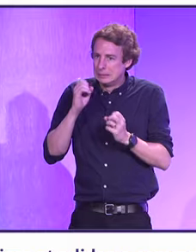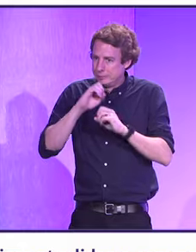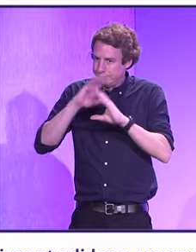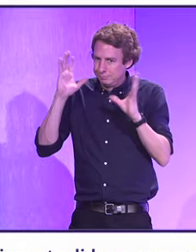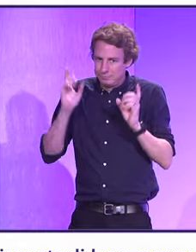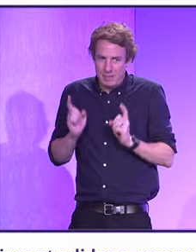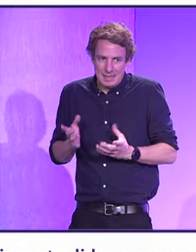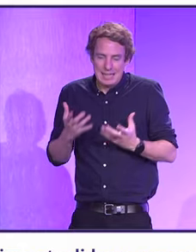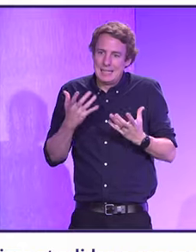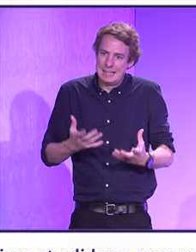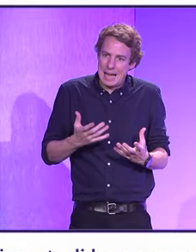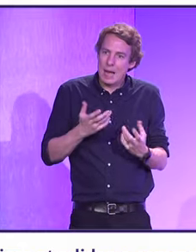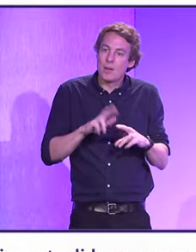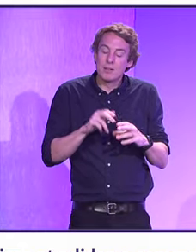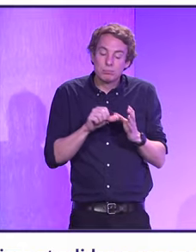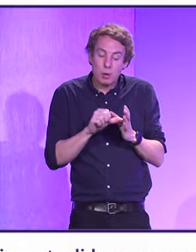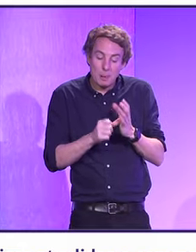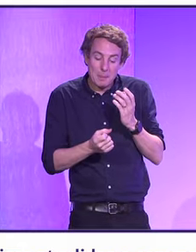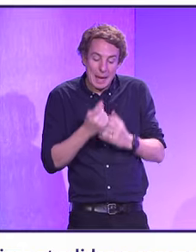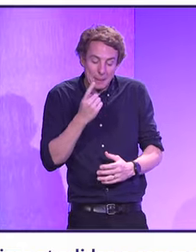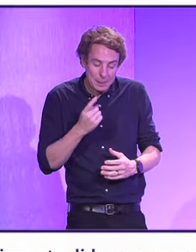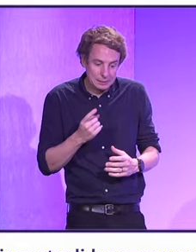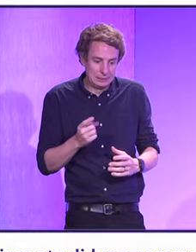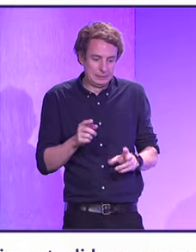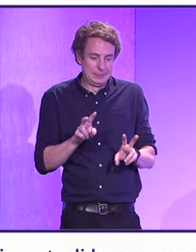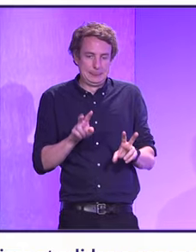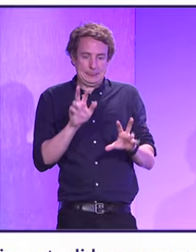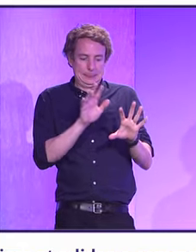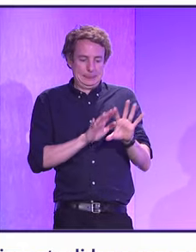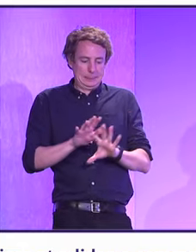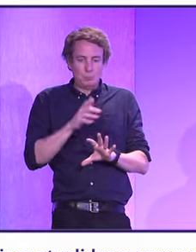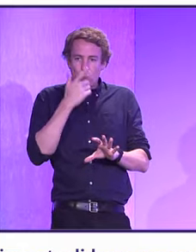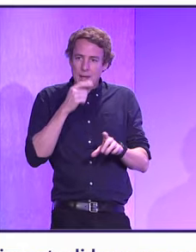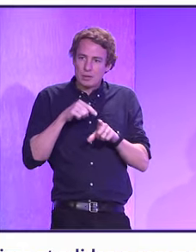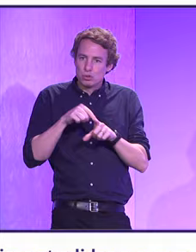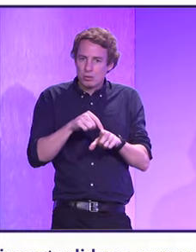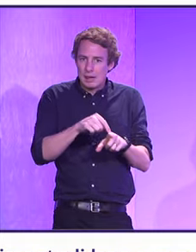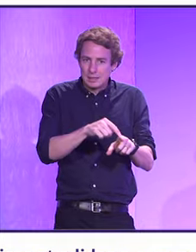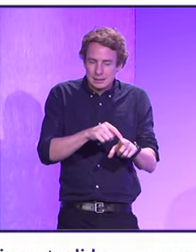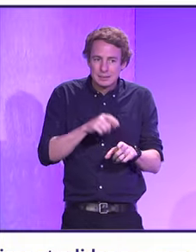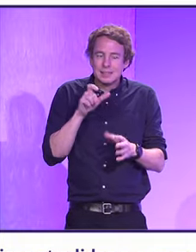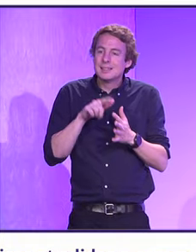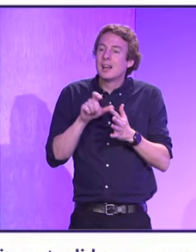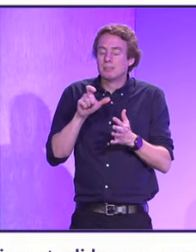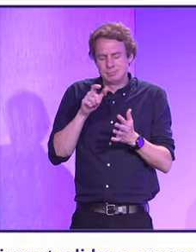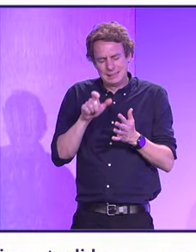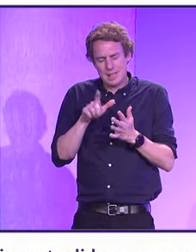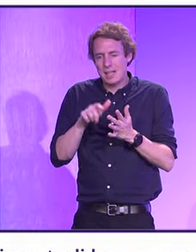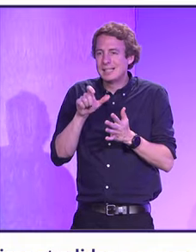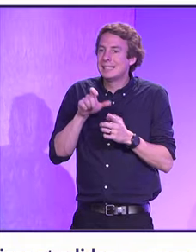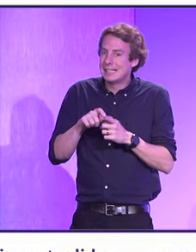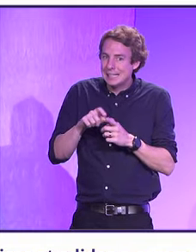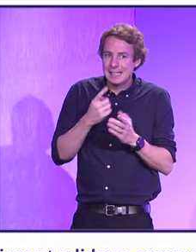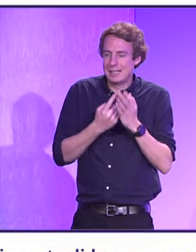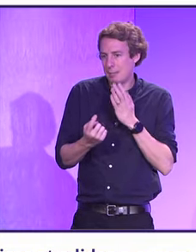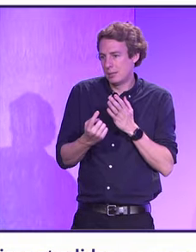something goes wrong, we have all of this to figure it out, to make sure that we have proper logs, proper tracing, and the whole CI/CD is also